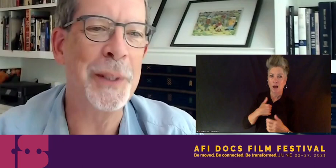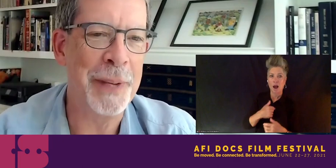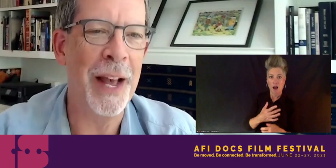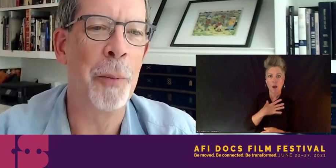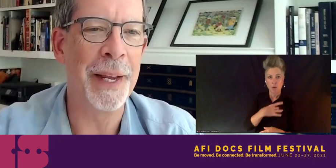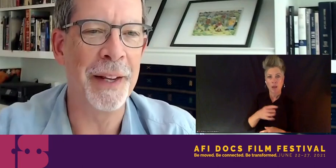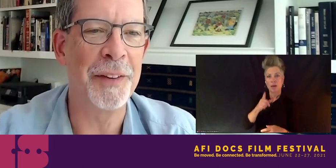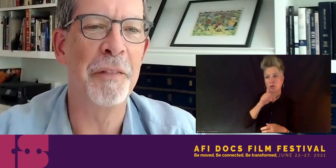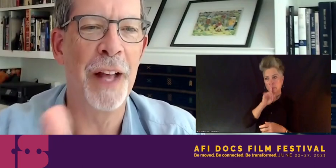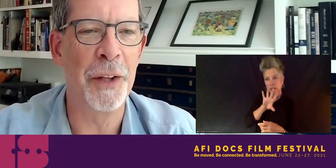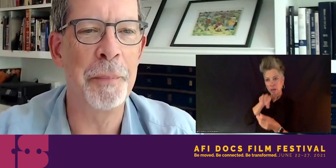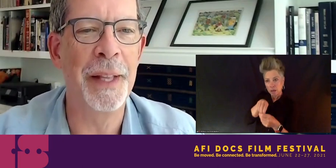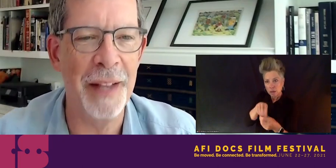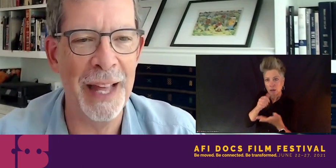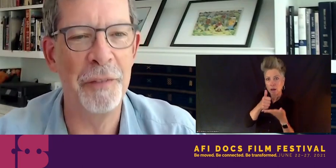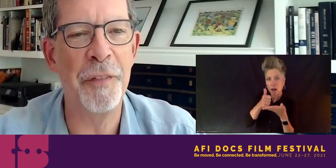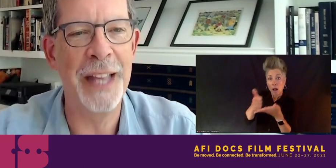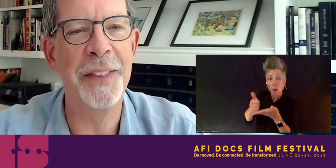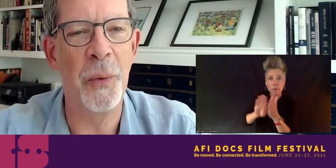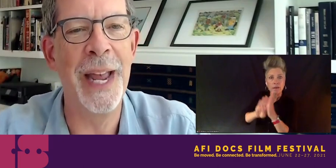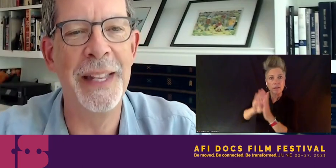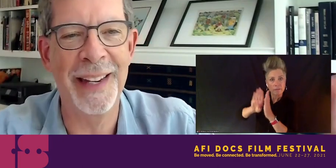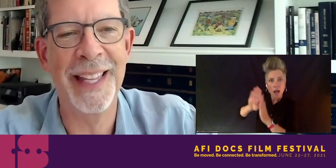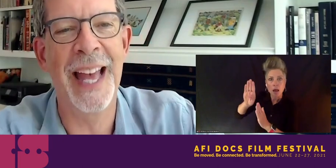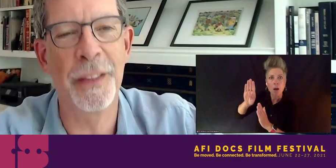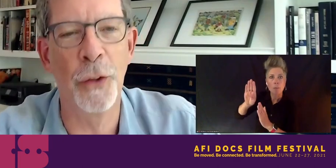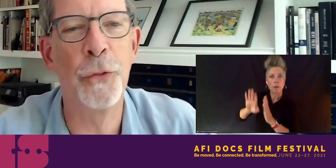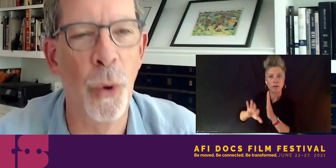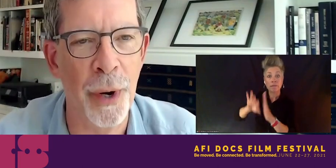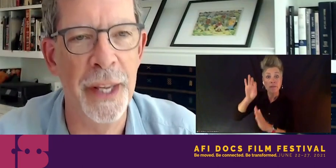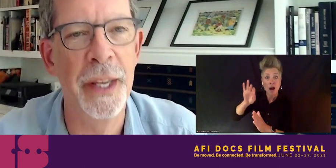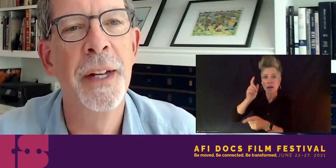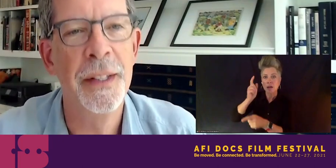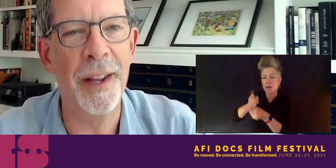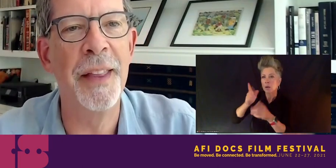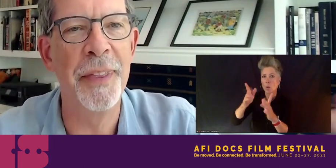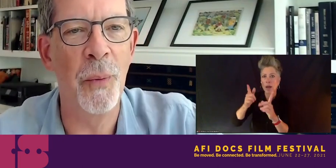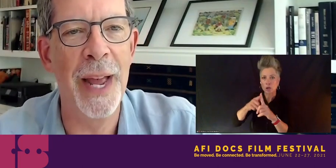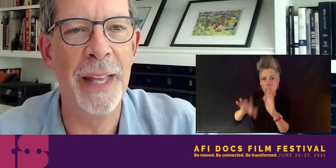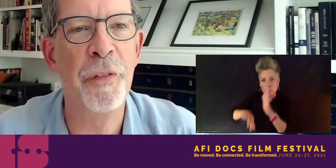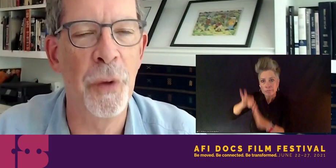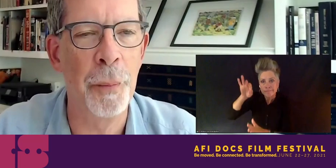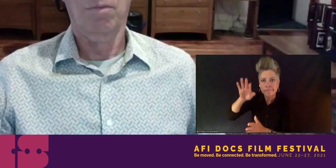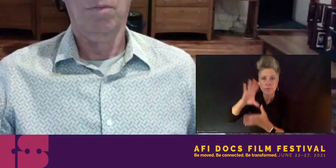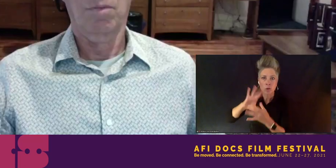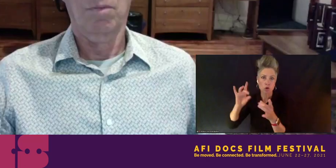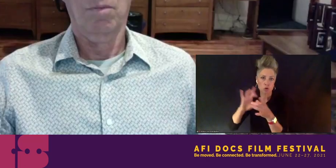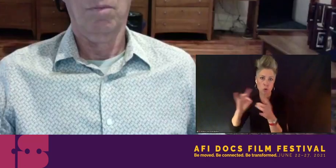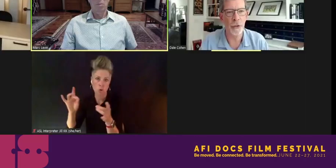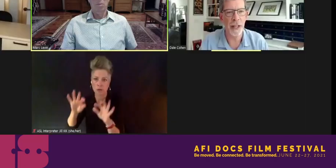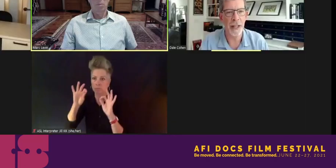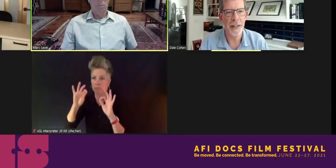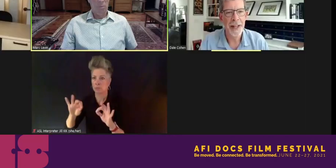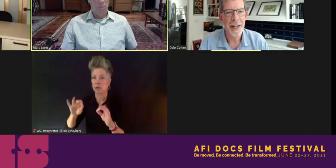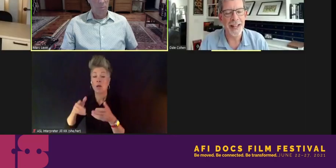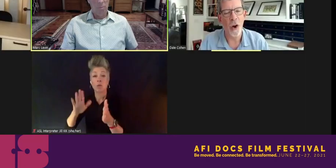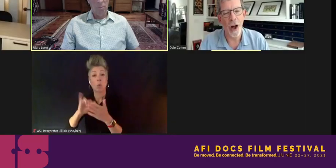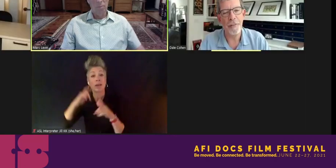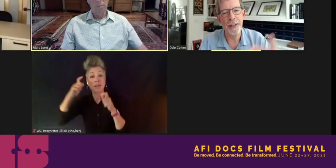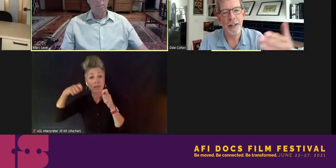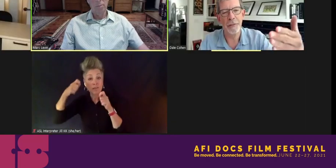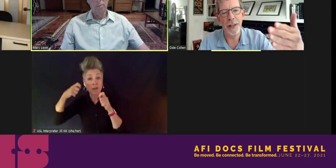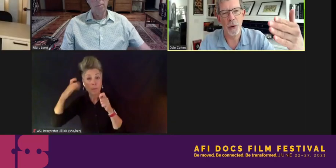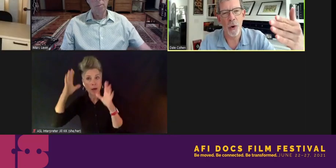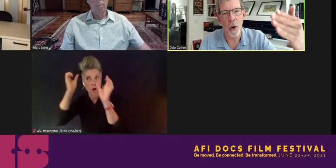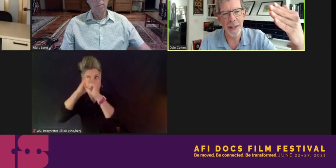I want to be helping develop and, and find the way to get the story done the way the filmmakers envisioning it. And